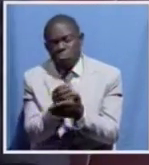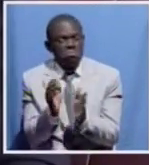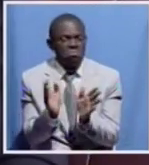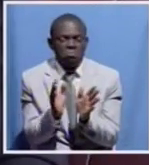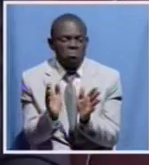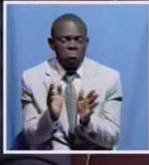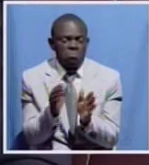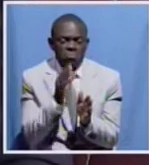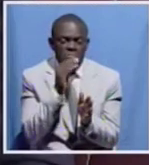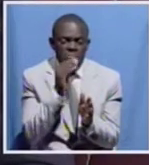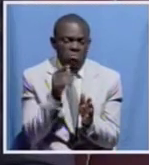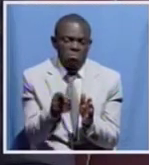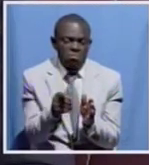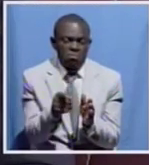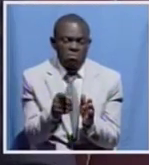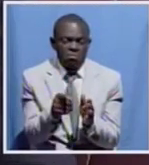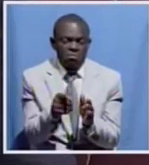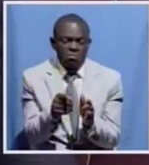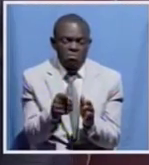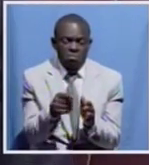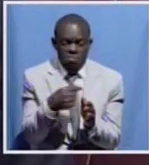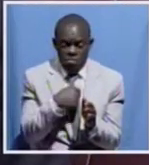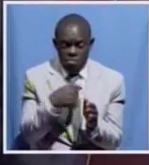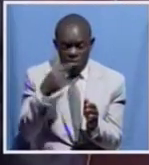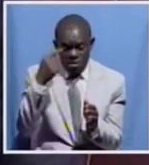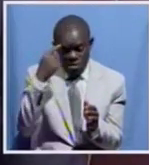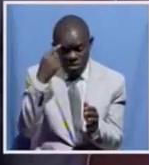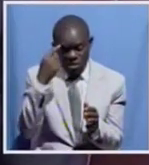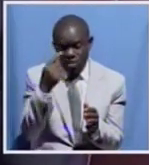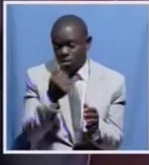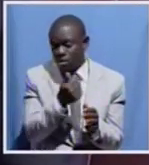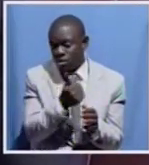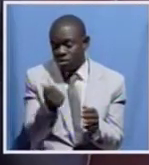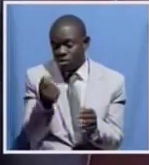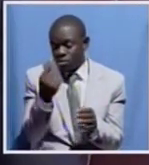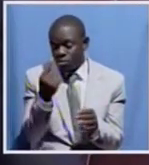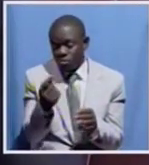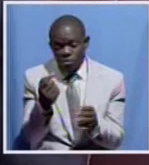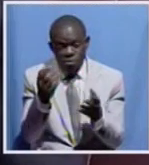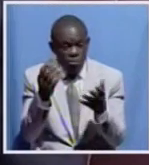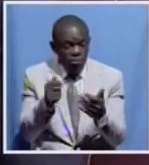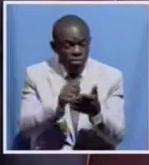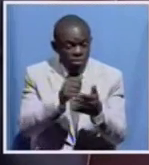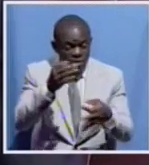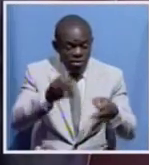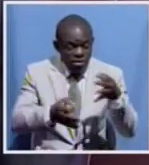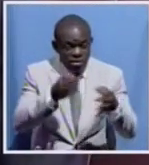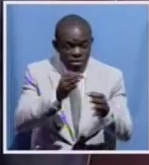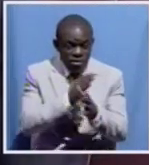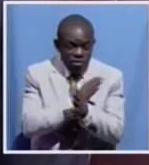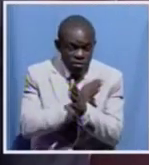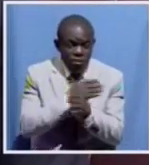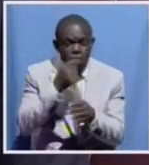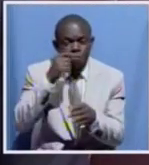think anybody wanting to judge Zambia has to look at what Zambia stands